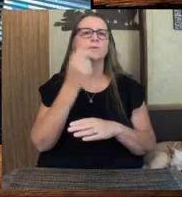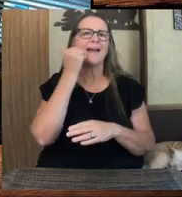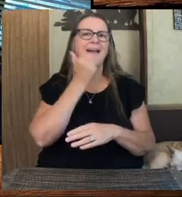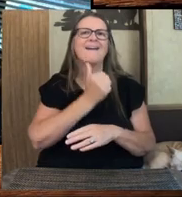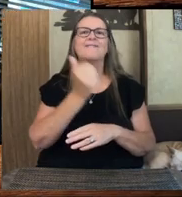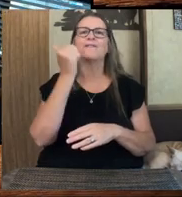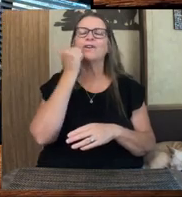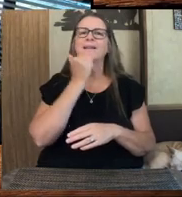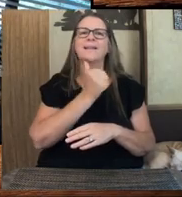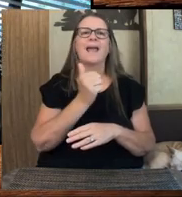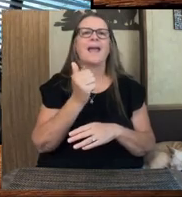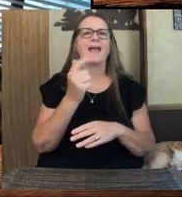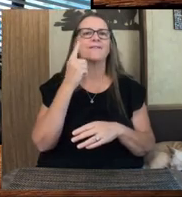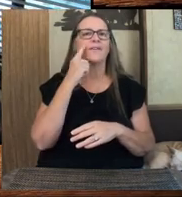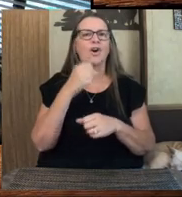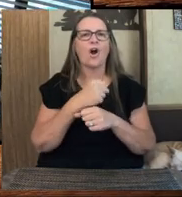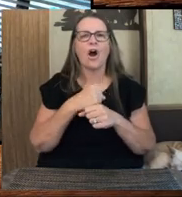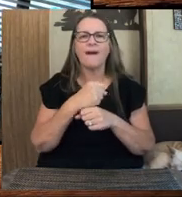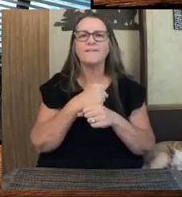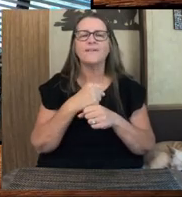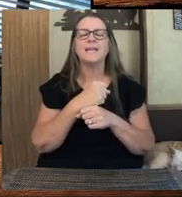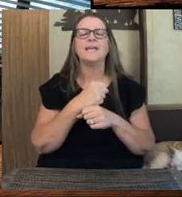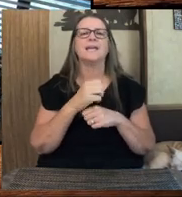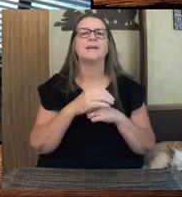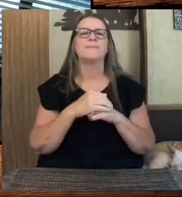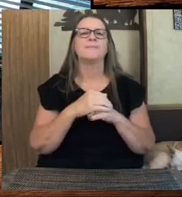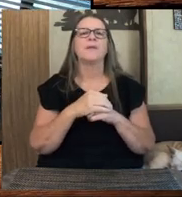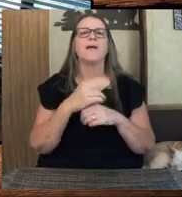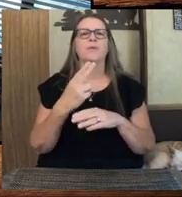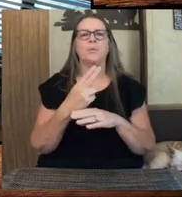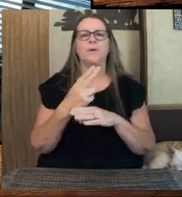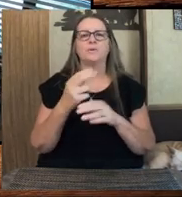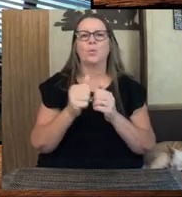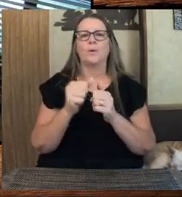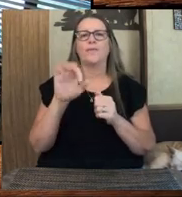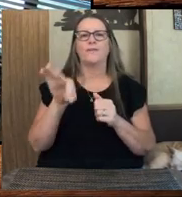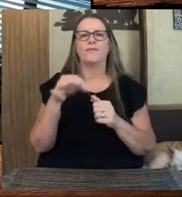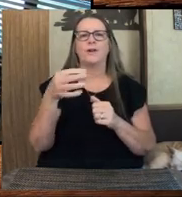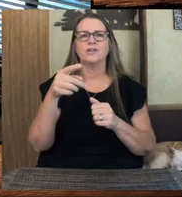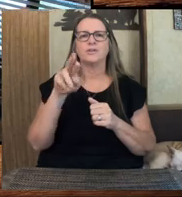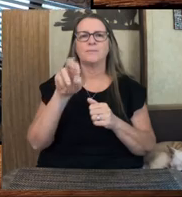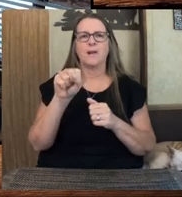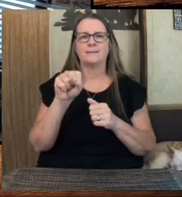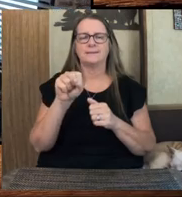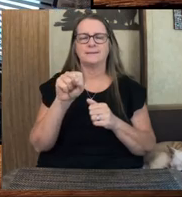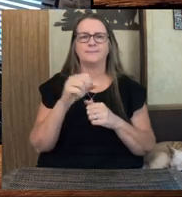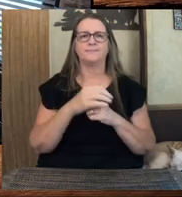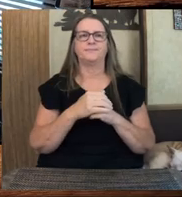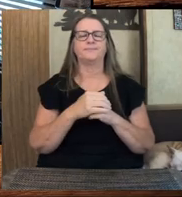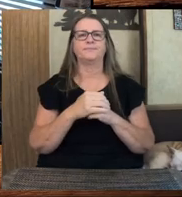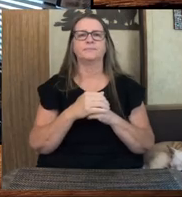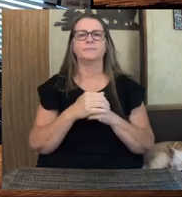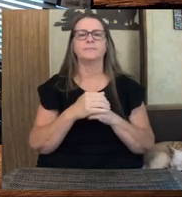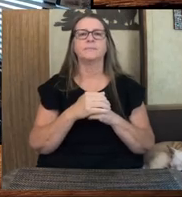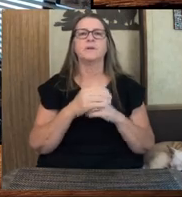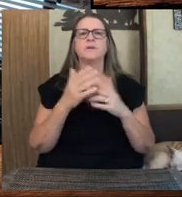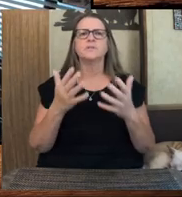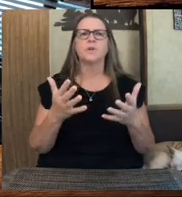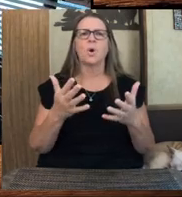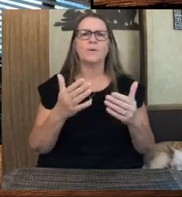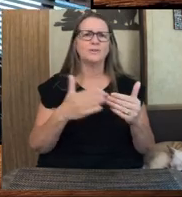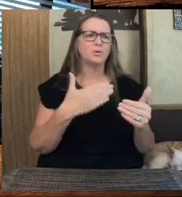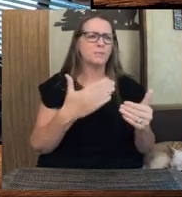heater. We use this every day to make coffee, and then we do the French press to make the